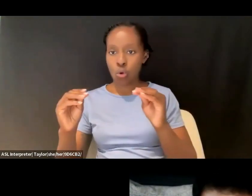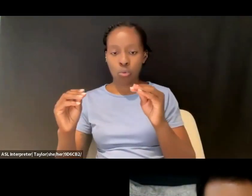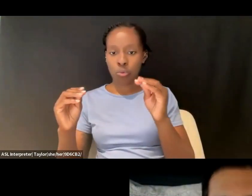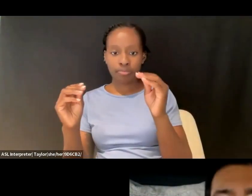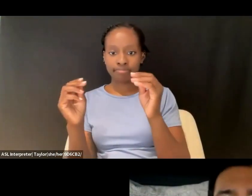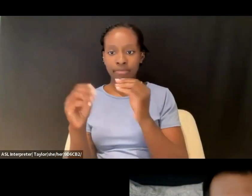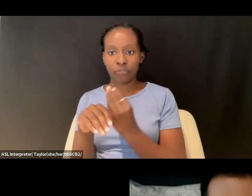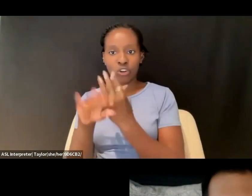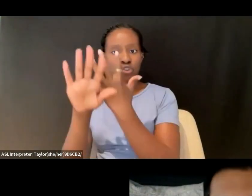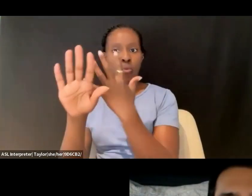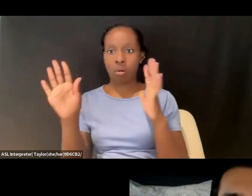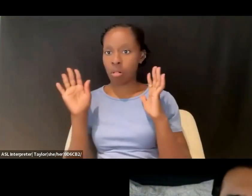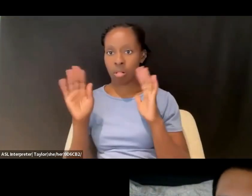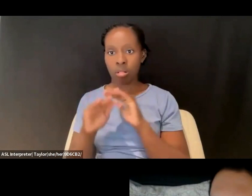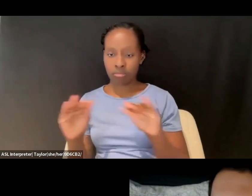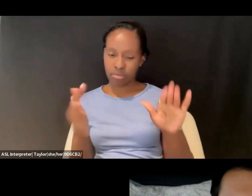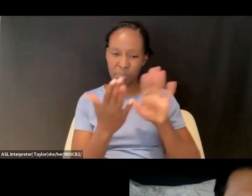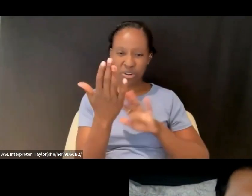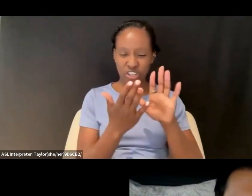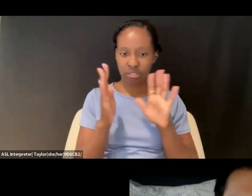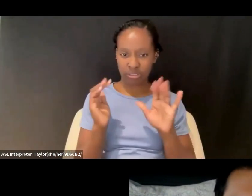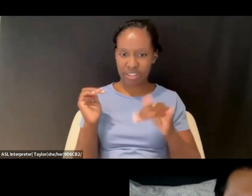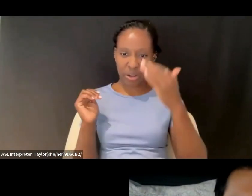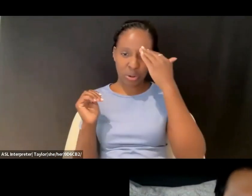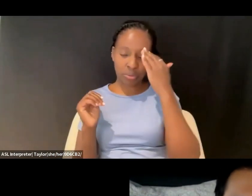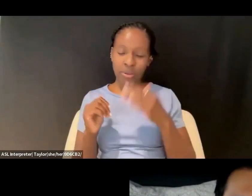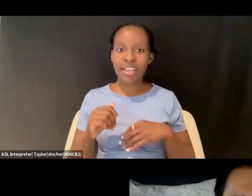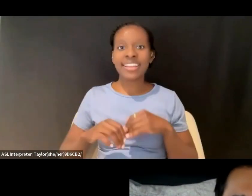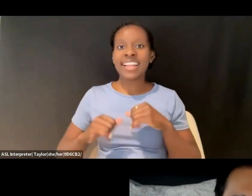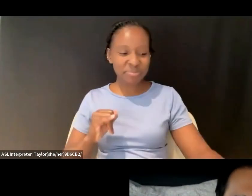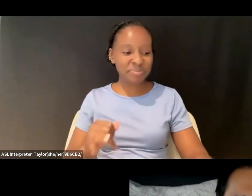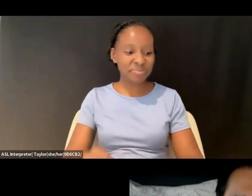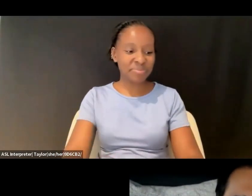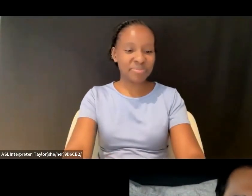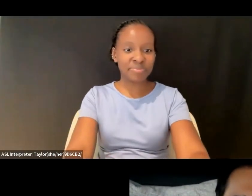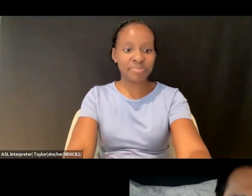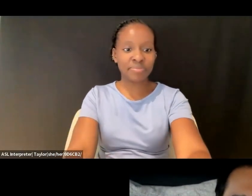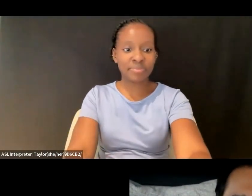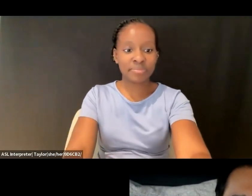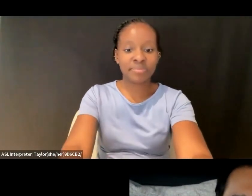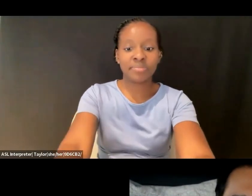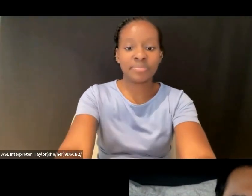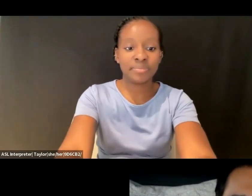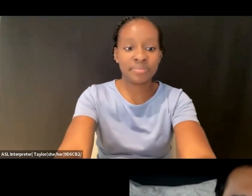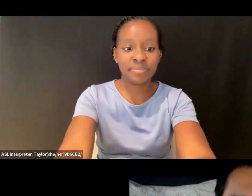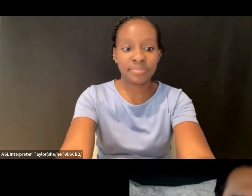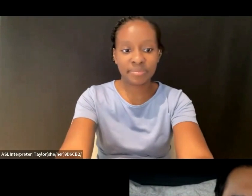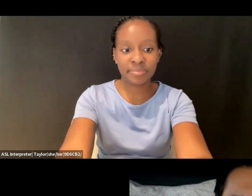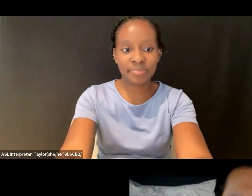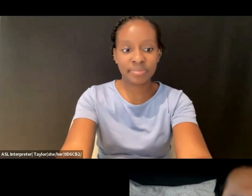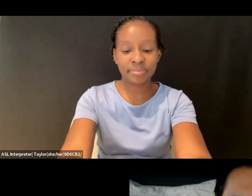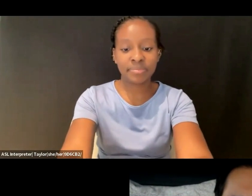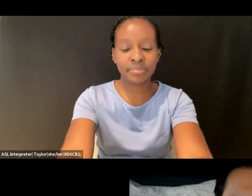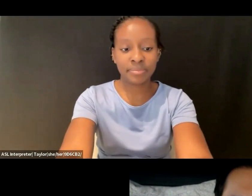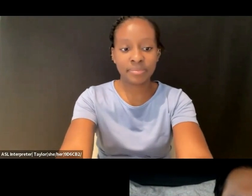knowledge. And may I know the deadline? This is my last question. Right, as we'll be releasing the official